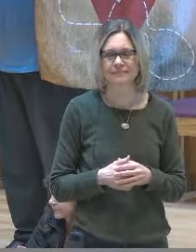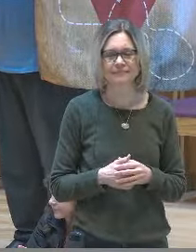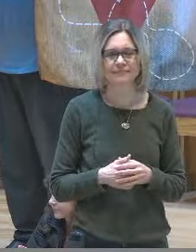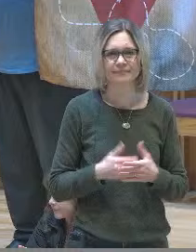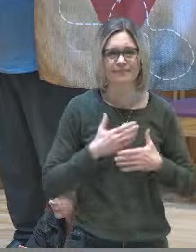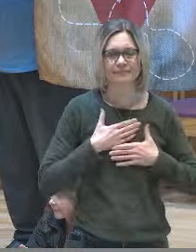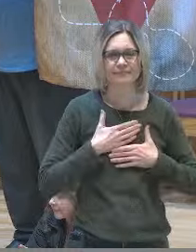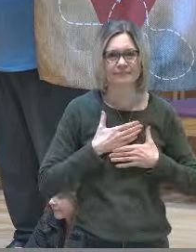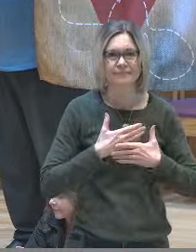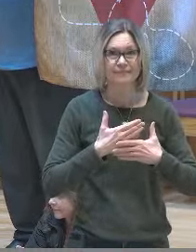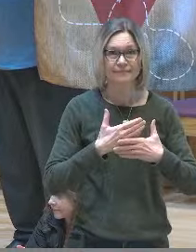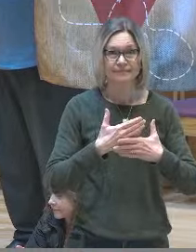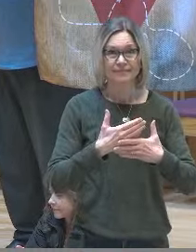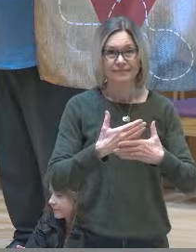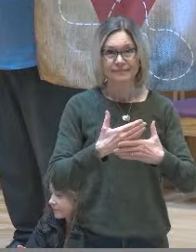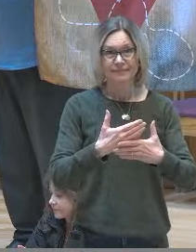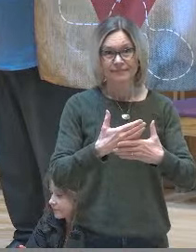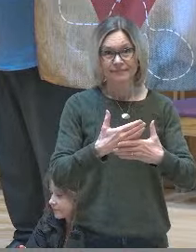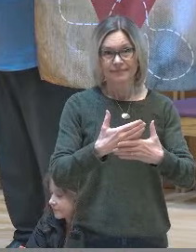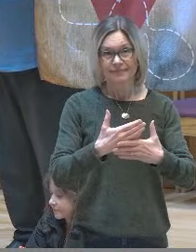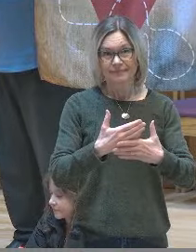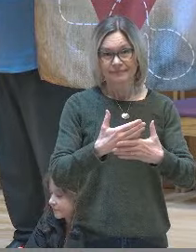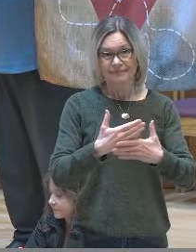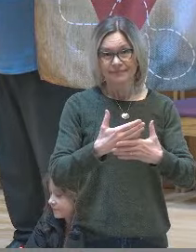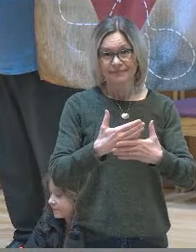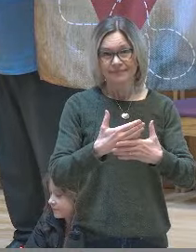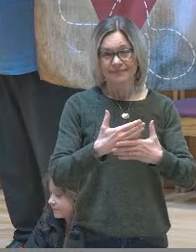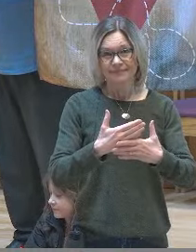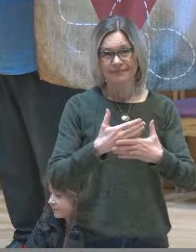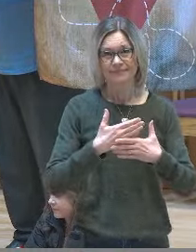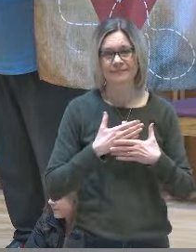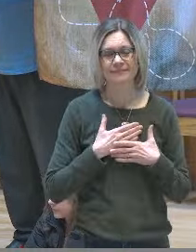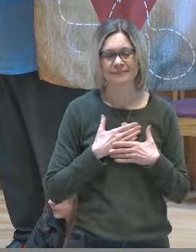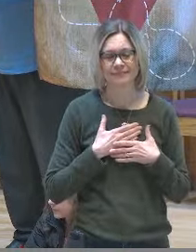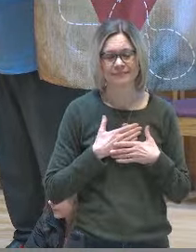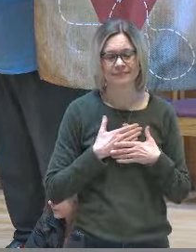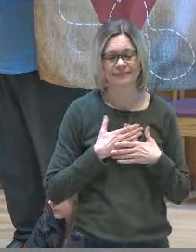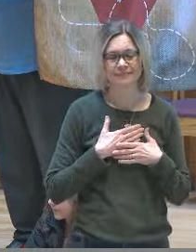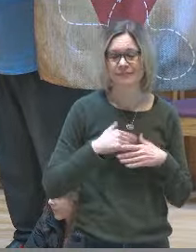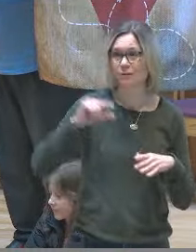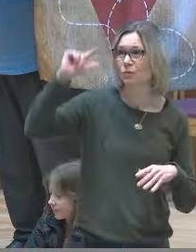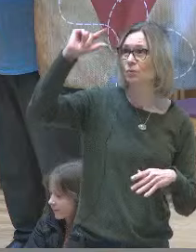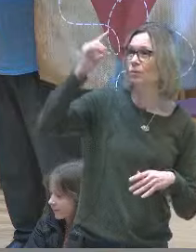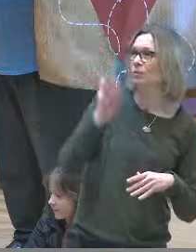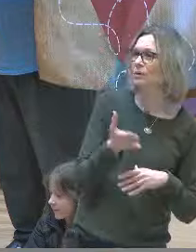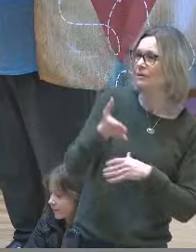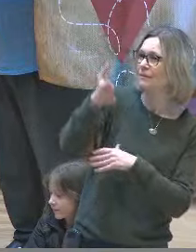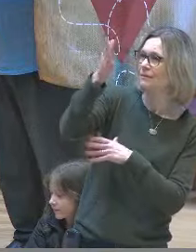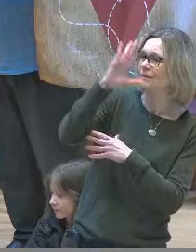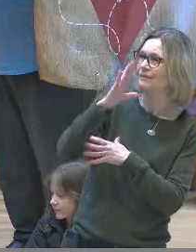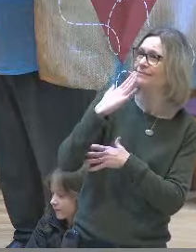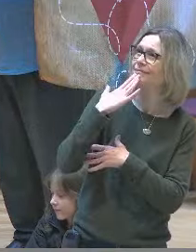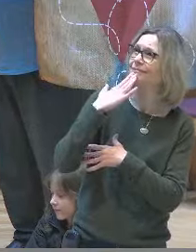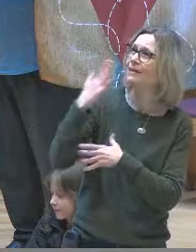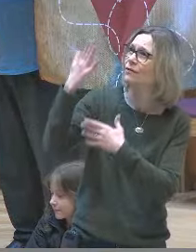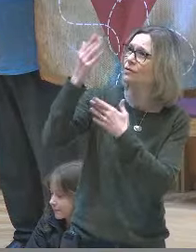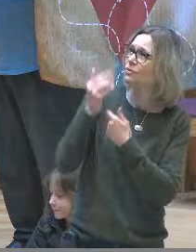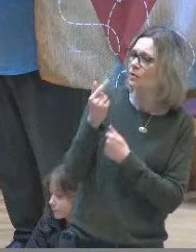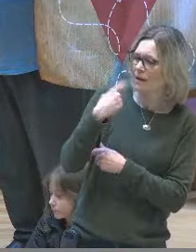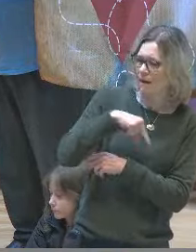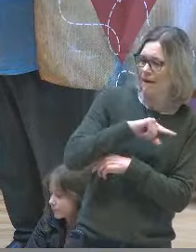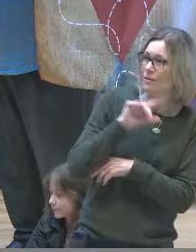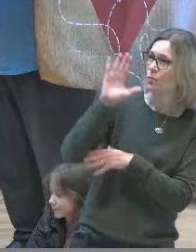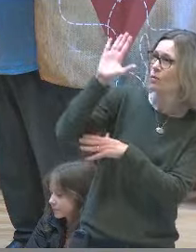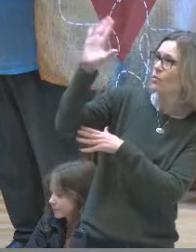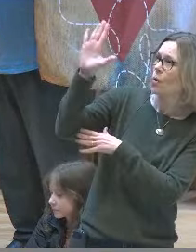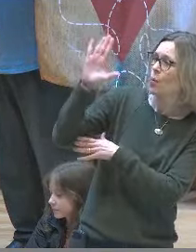deep breath in. Oh, gracious God, thank you for trusting us with your keys